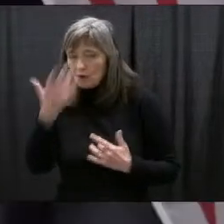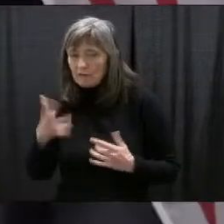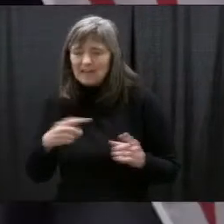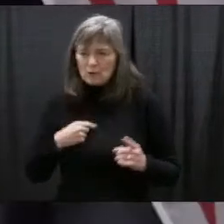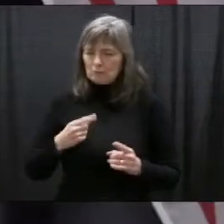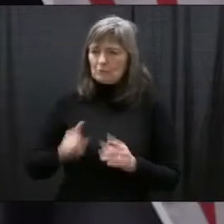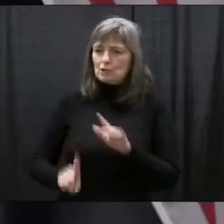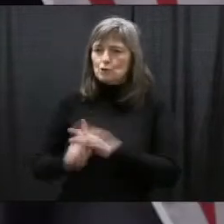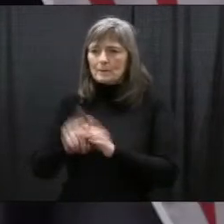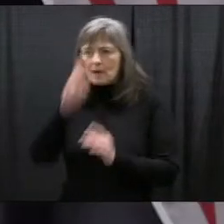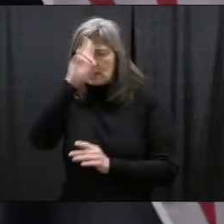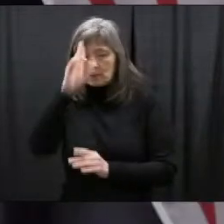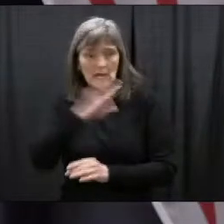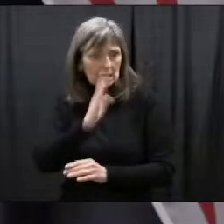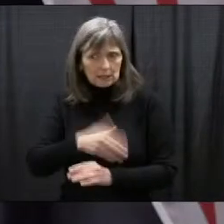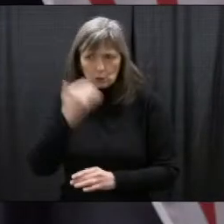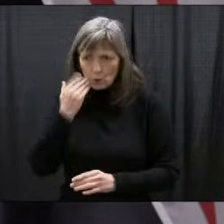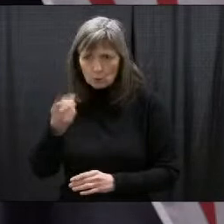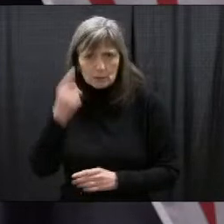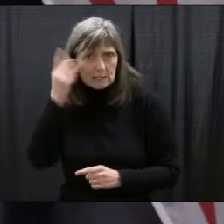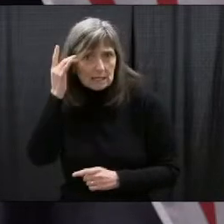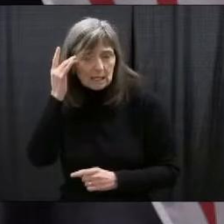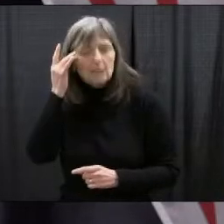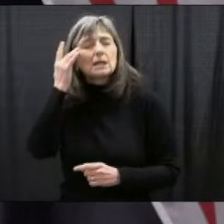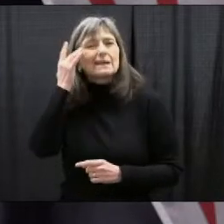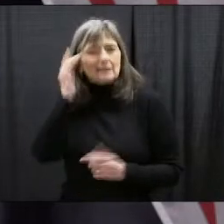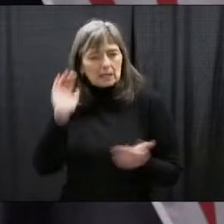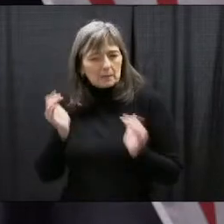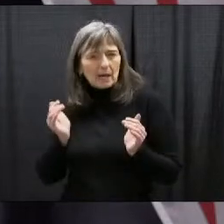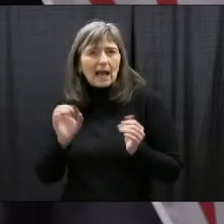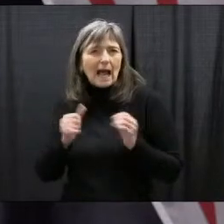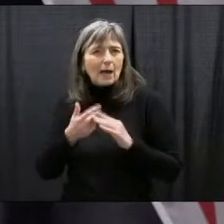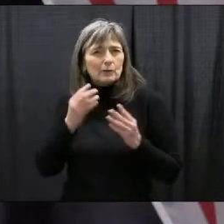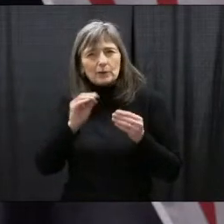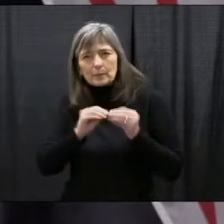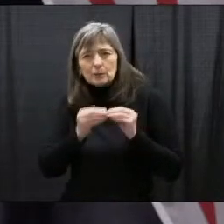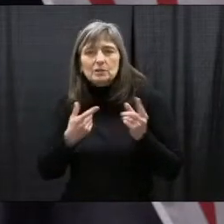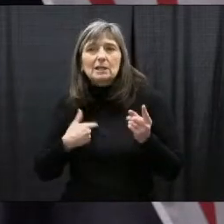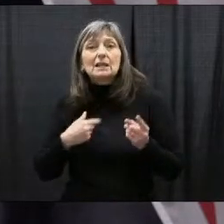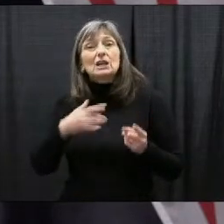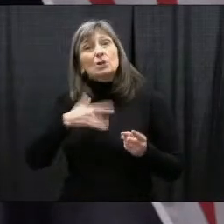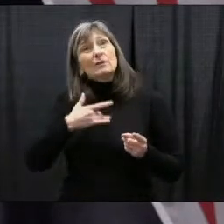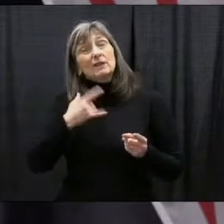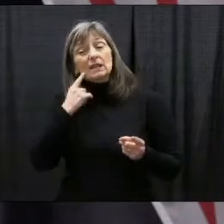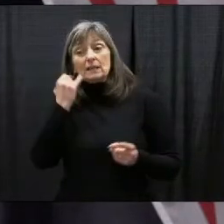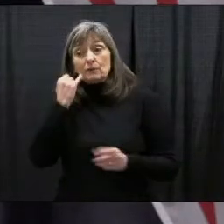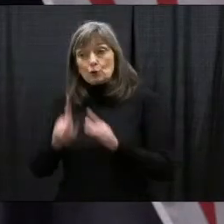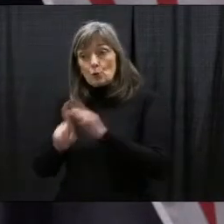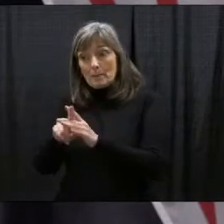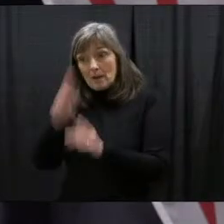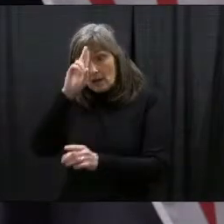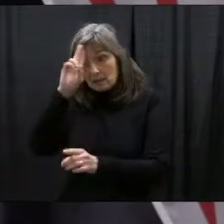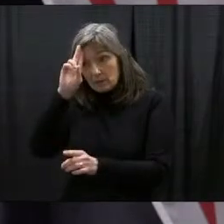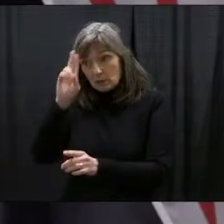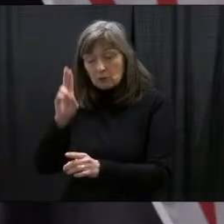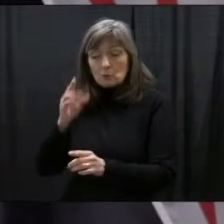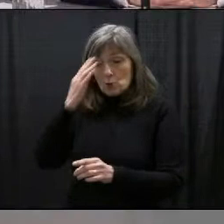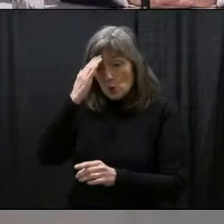our testing numbers? So from the latest information that we have, there's probably 2 to 3 times more.